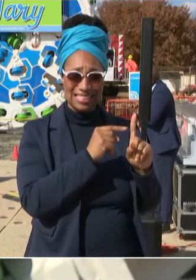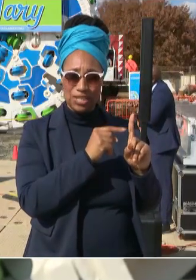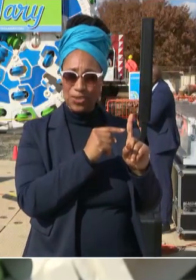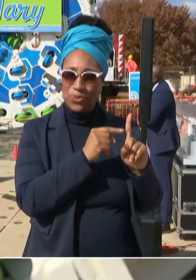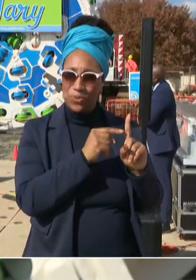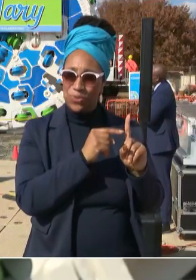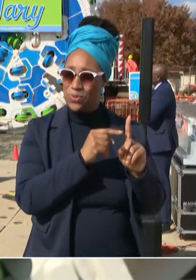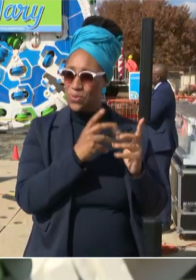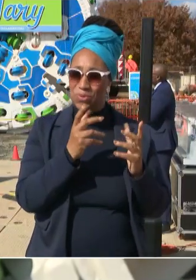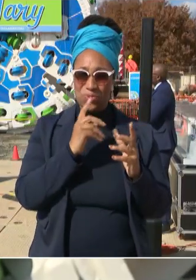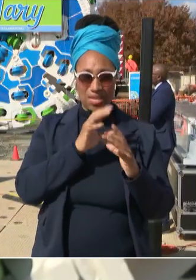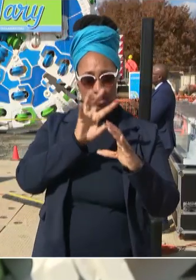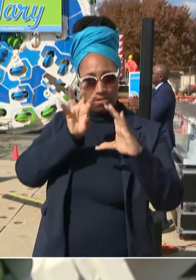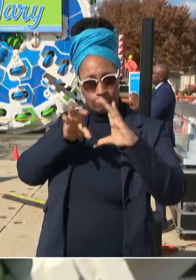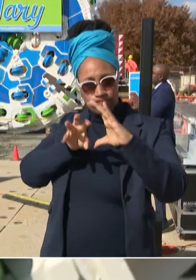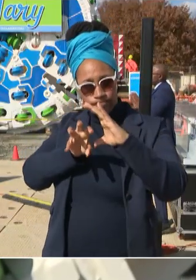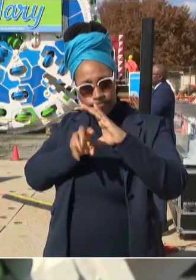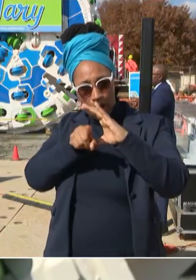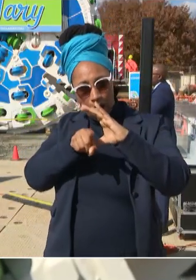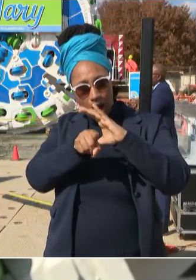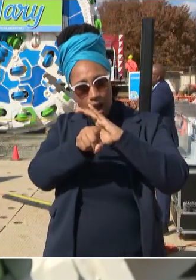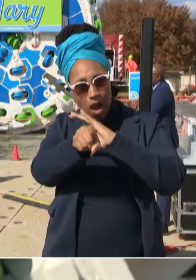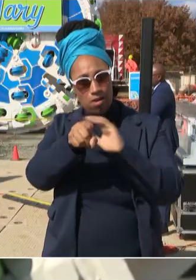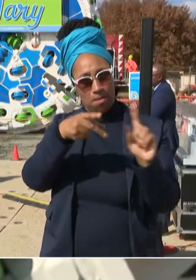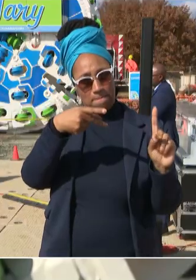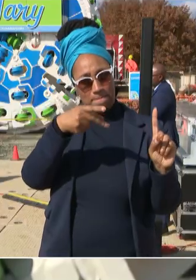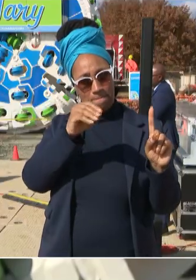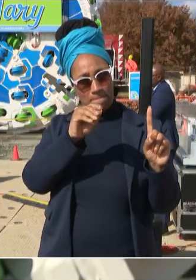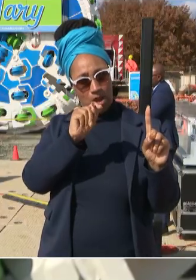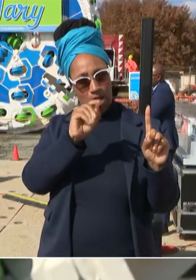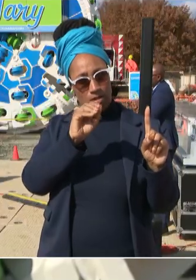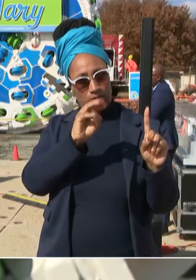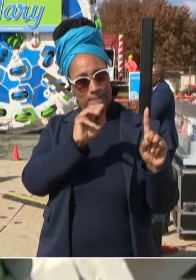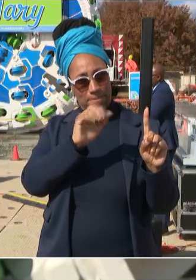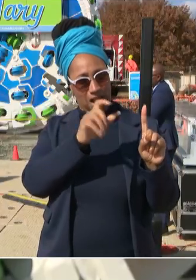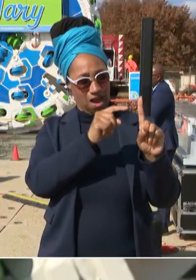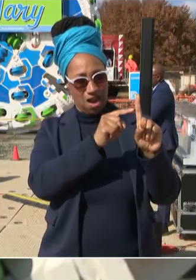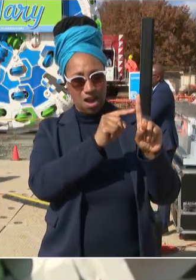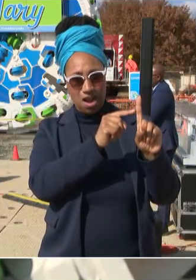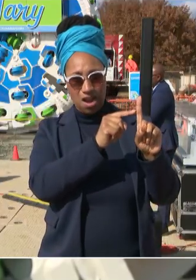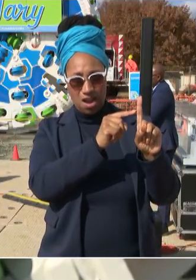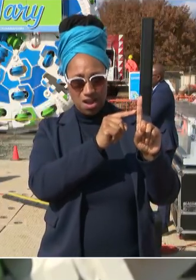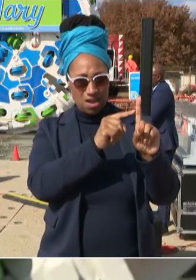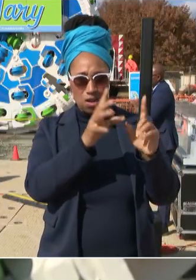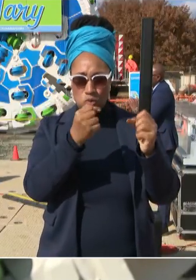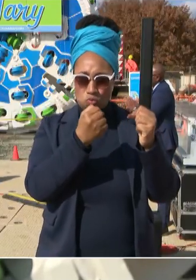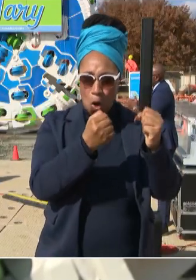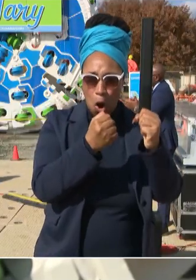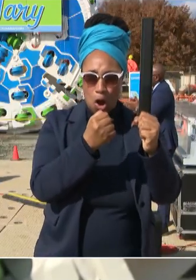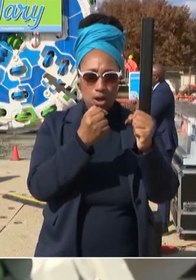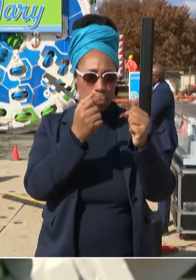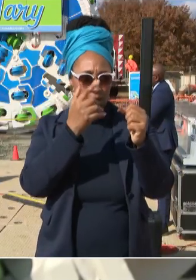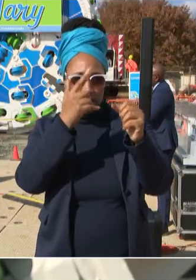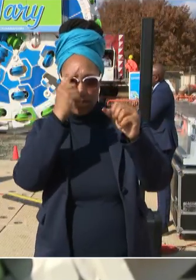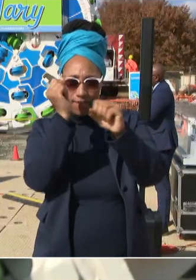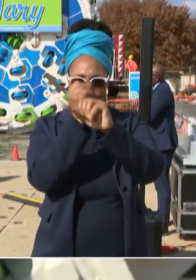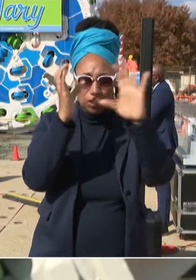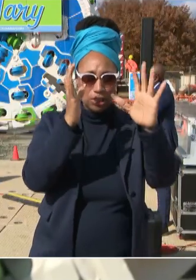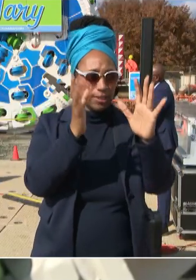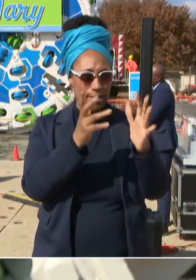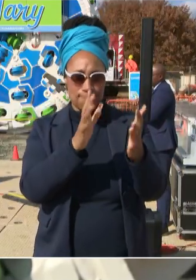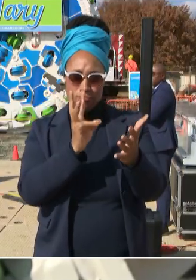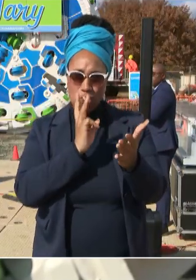be a foundational piece of our strategy to protect our very precious waterways. The result will be